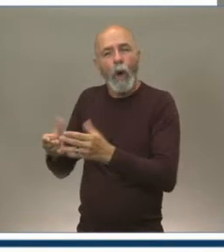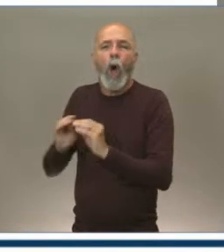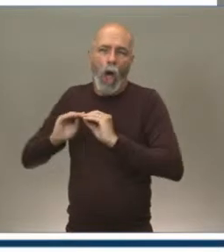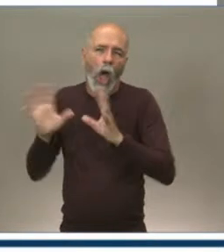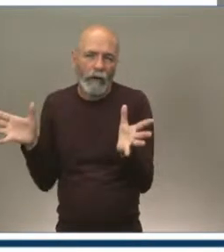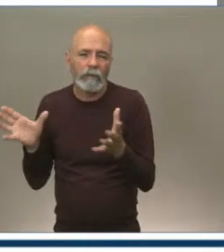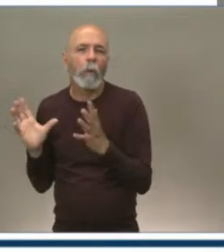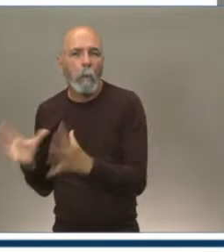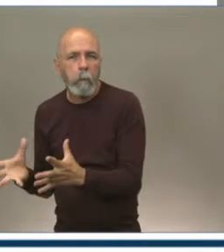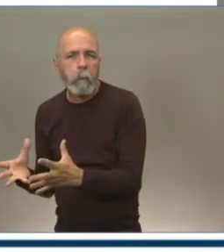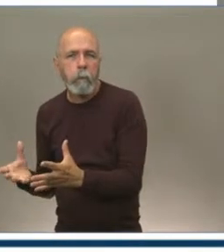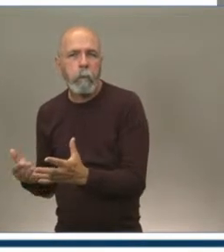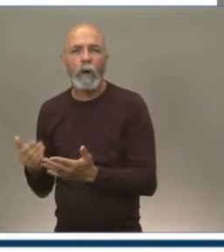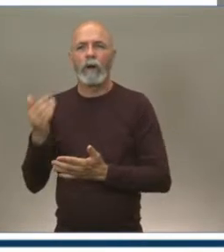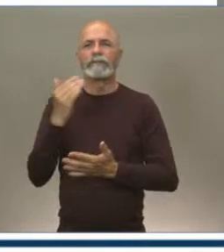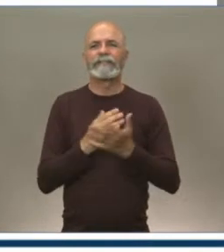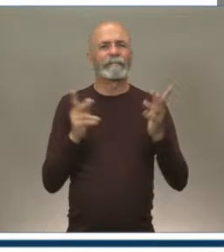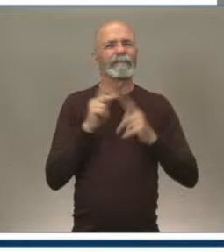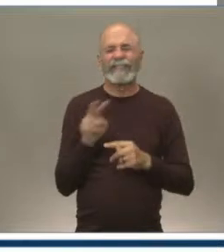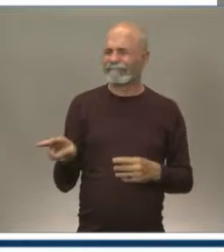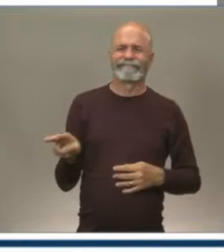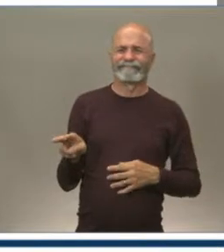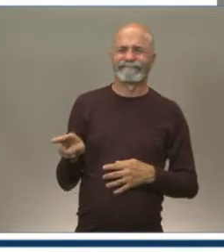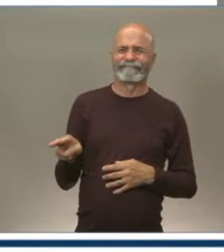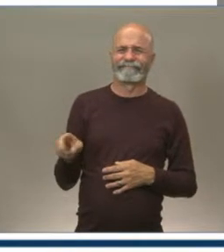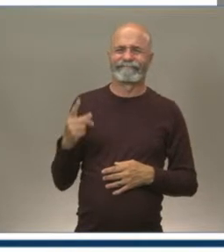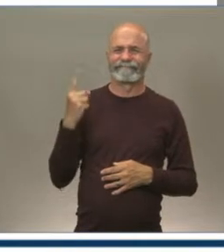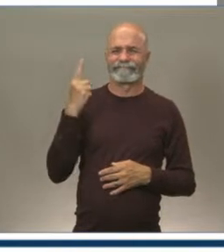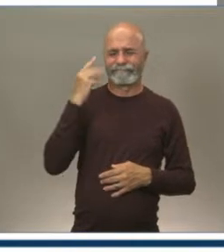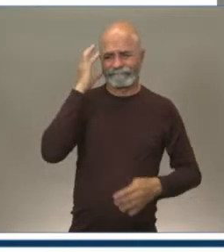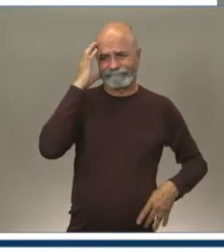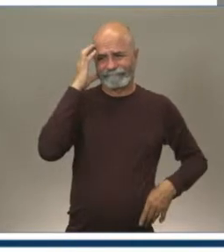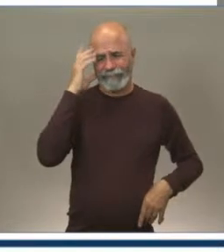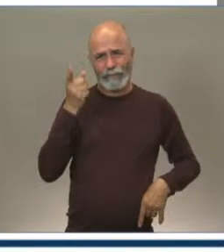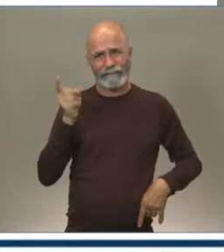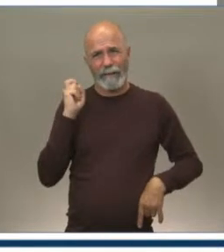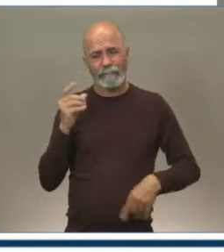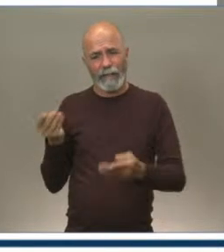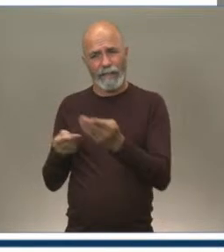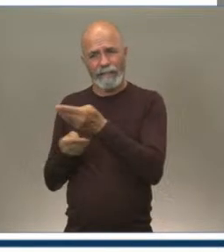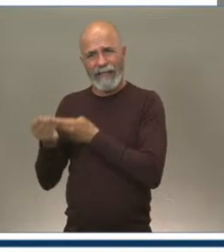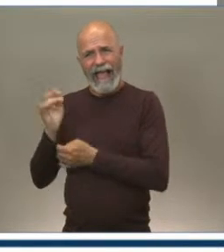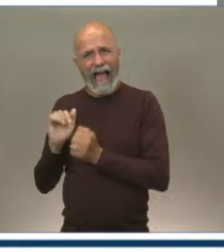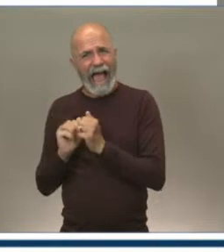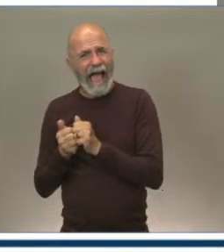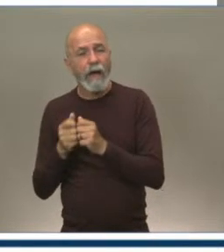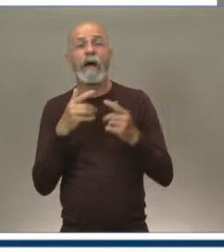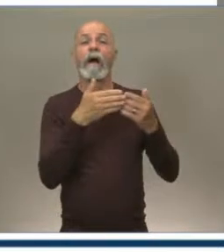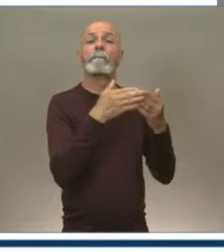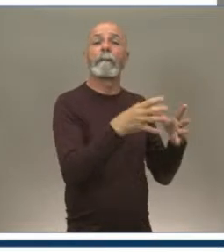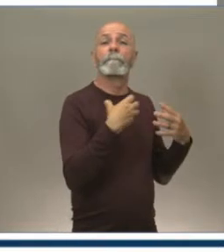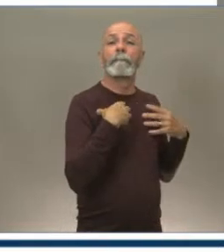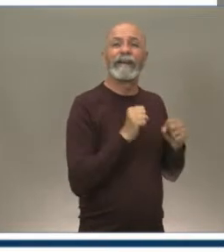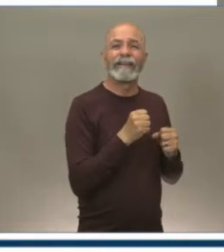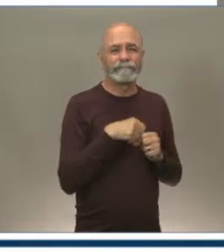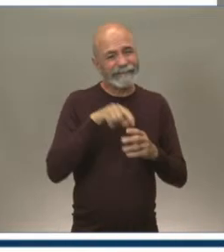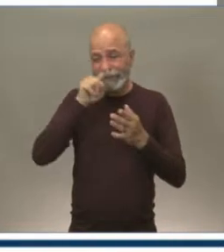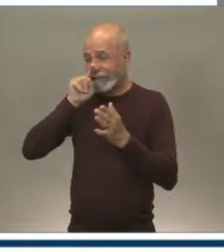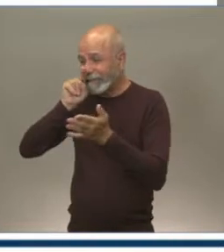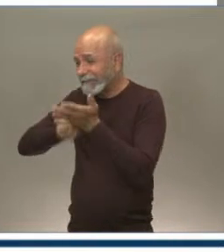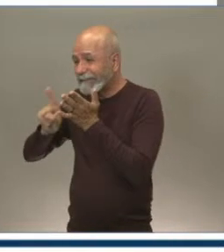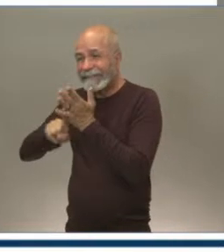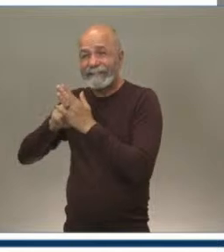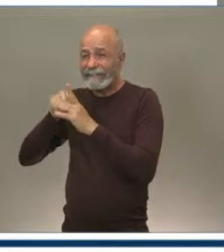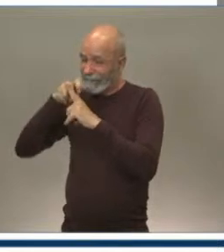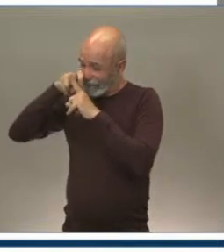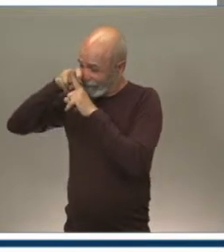that immediate explanation. So I've asked the public health team to do a more in-depth investigation of the cases that are occurring in